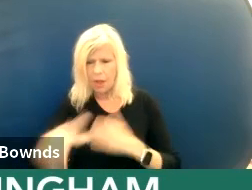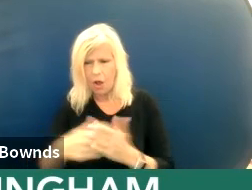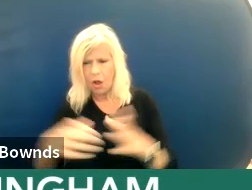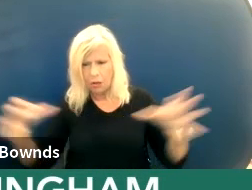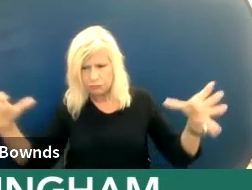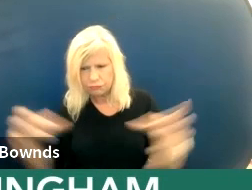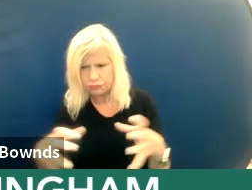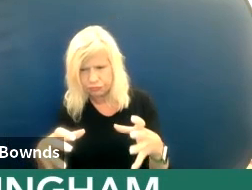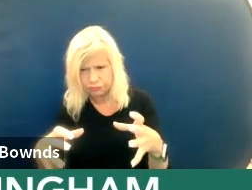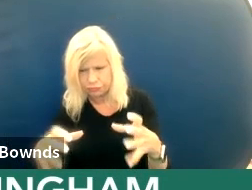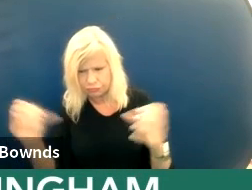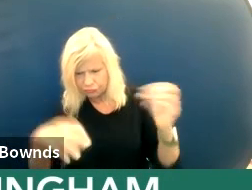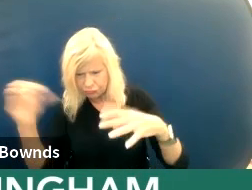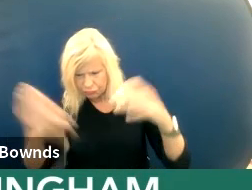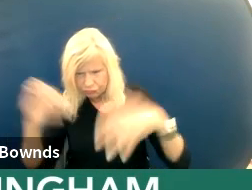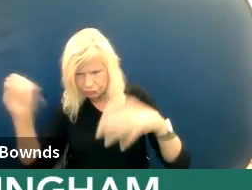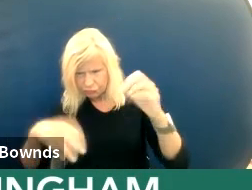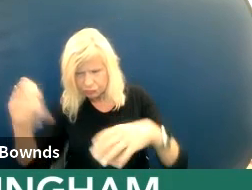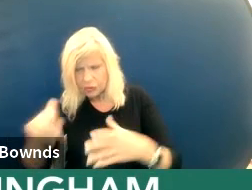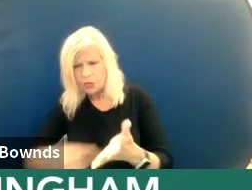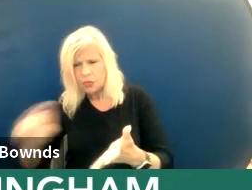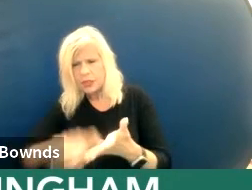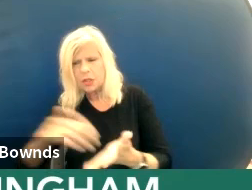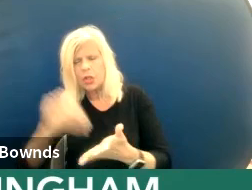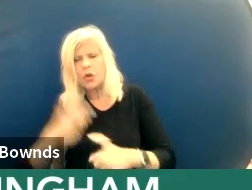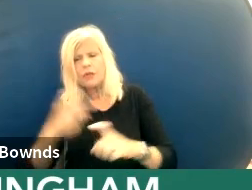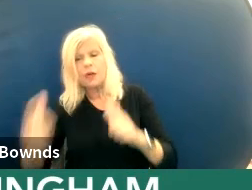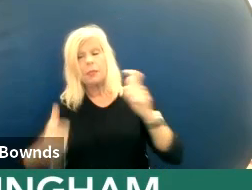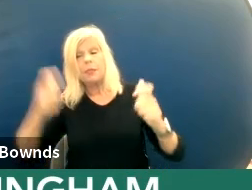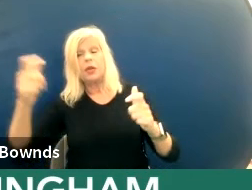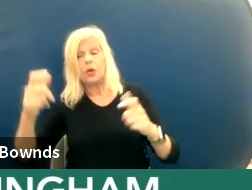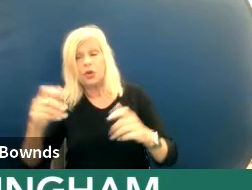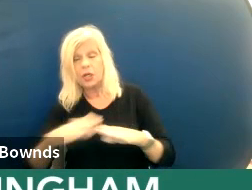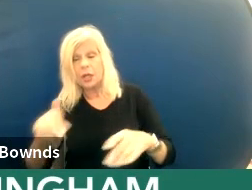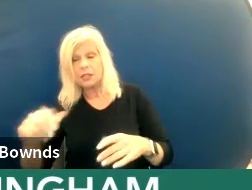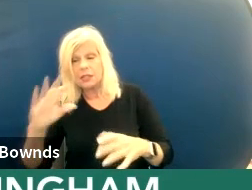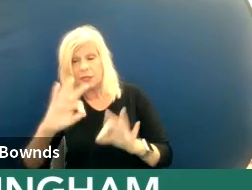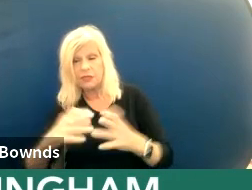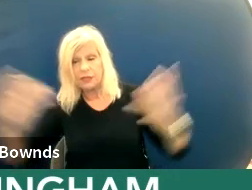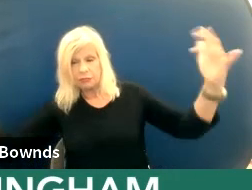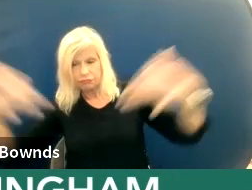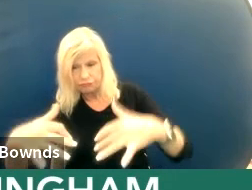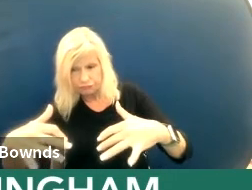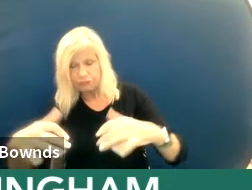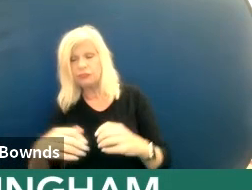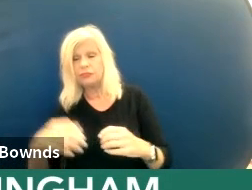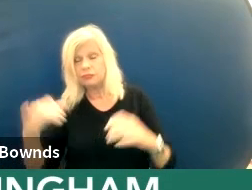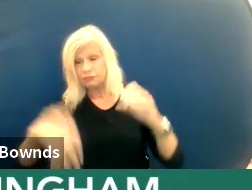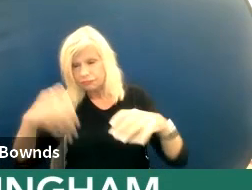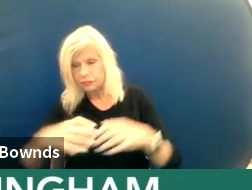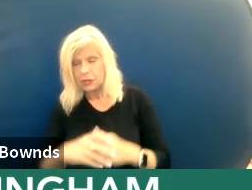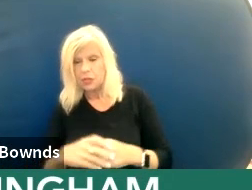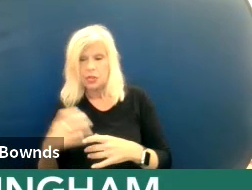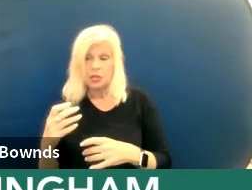and inclusive with our research and to learn from the much larger non-disabled fields in these areas. We're stronger in numbers, but we